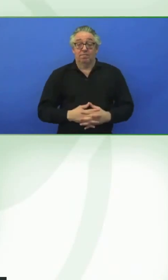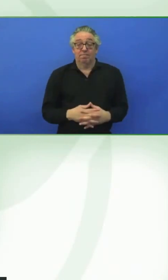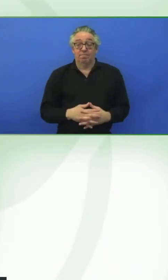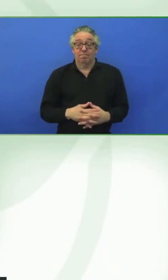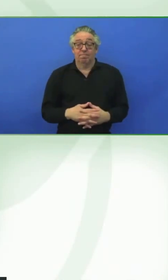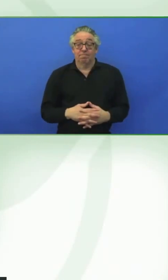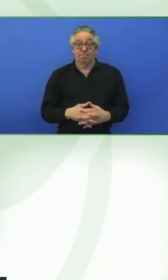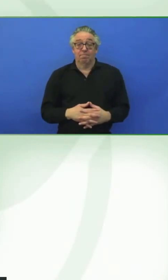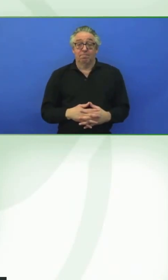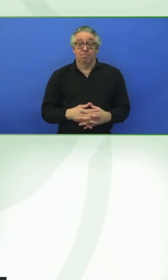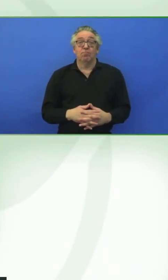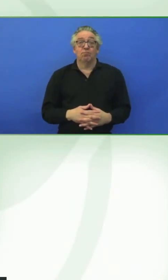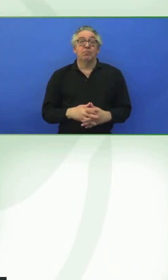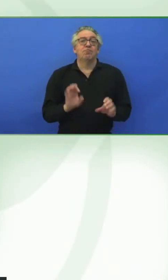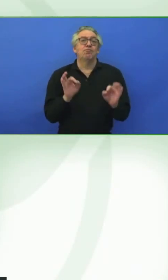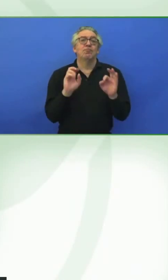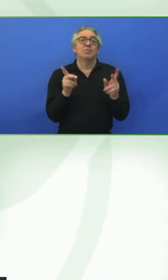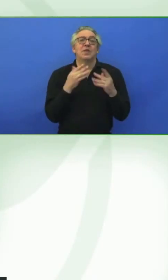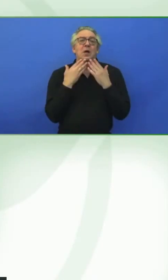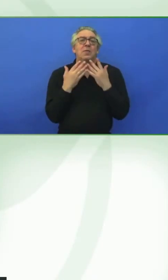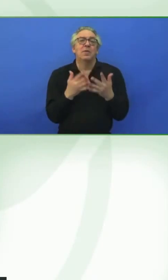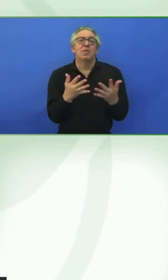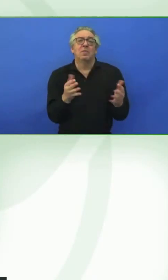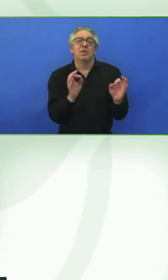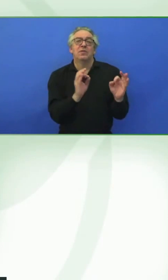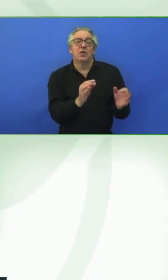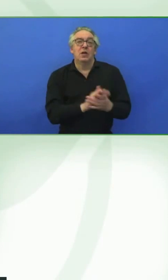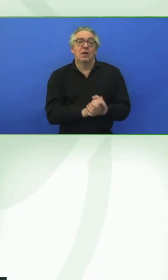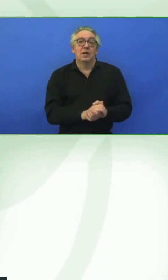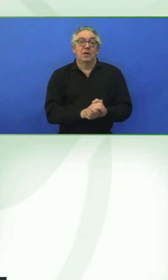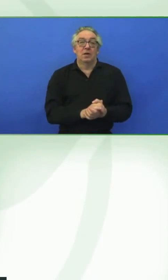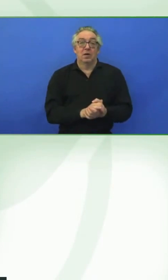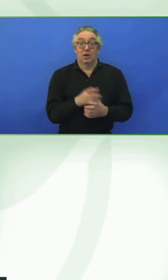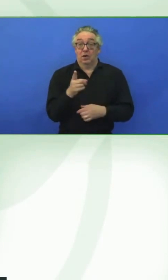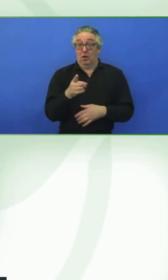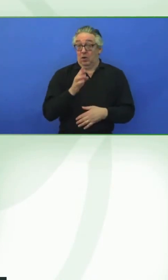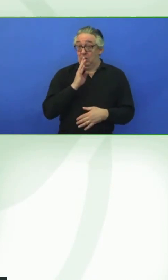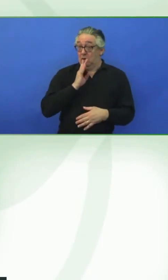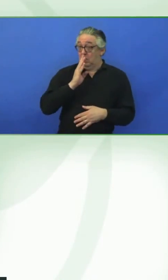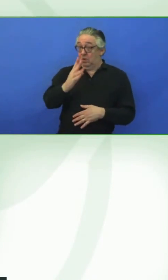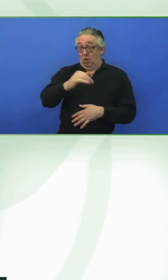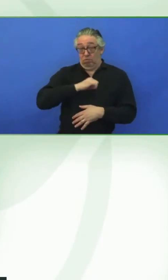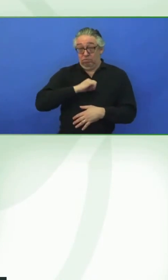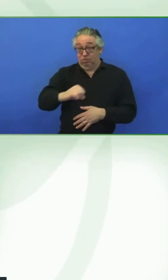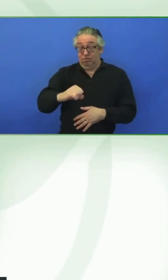Okay, thank you very much, Nick. You really made the time